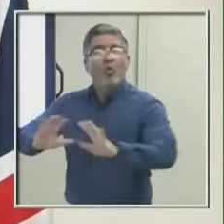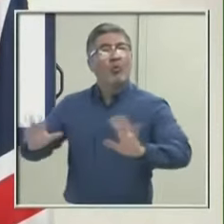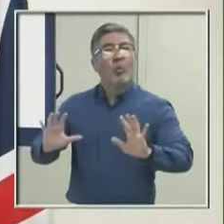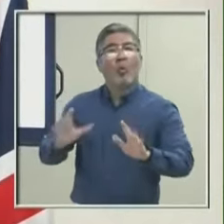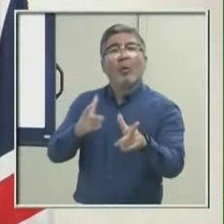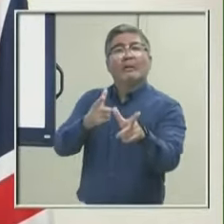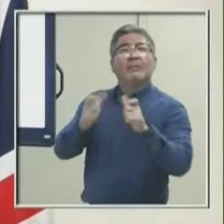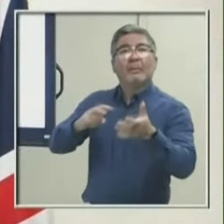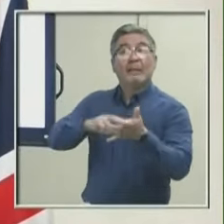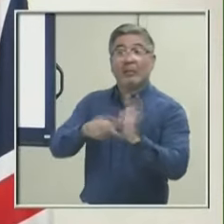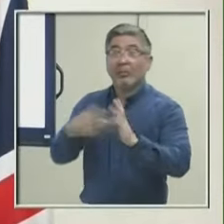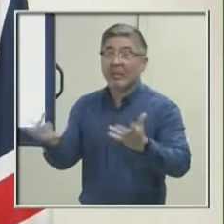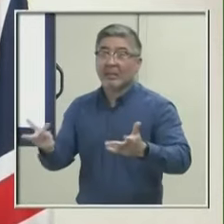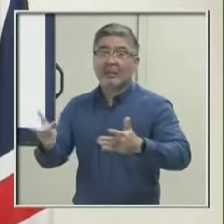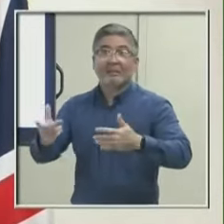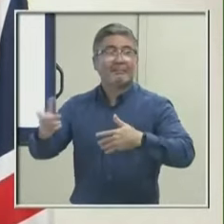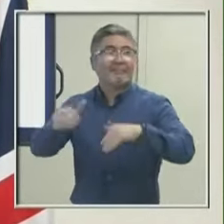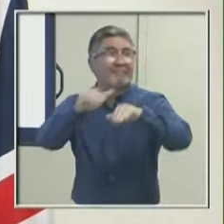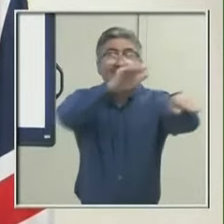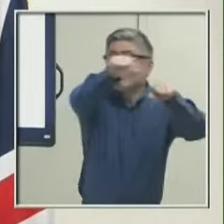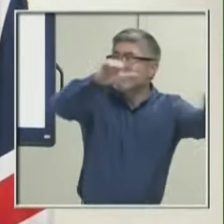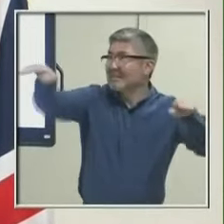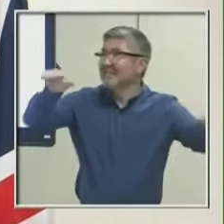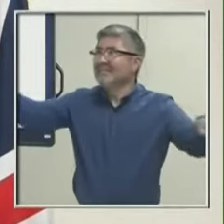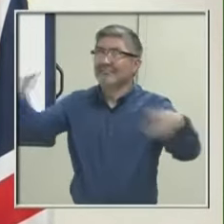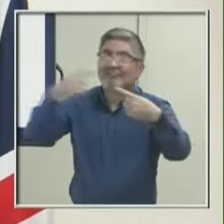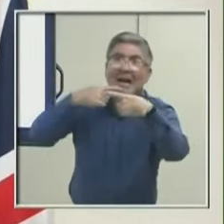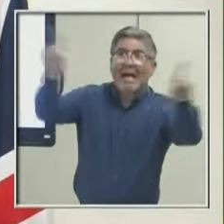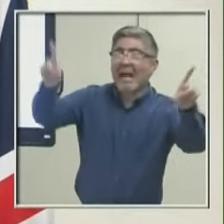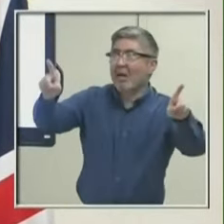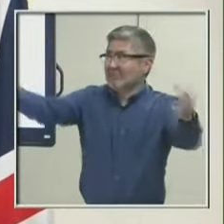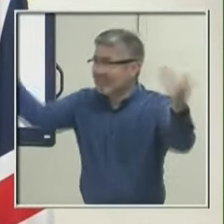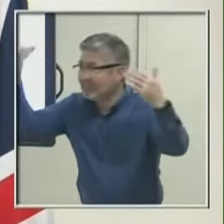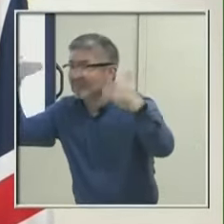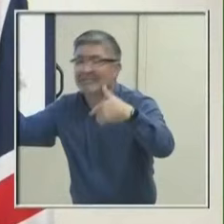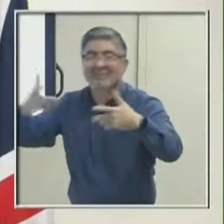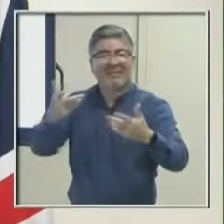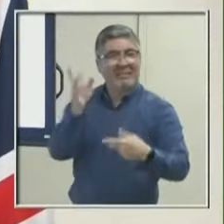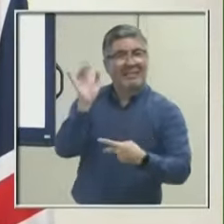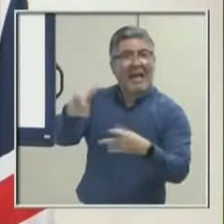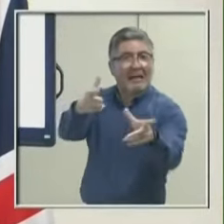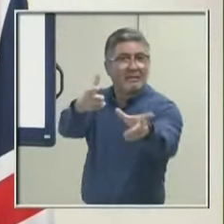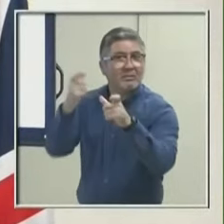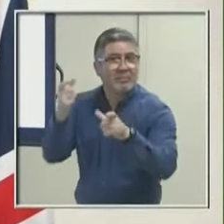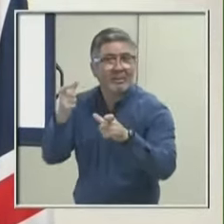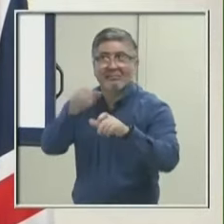a very quick timeline and to be openly available.